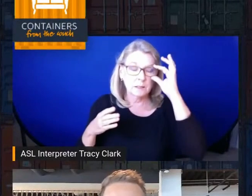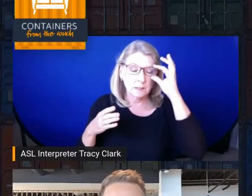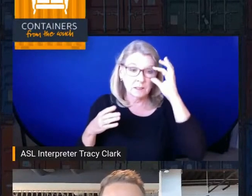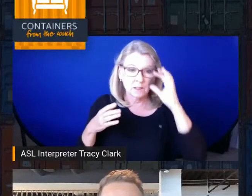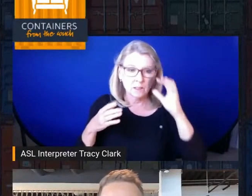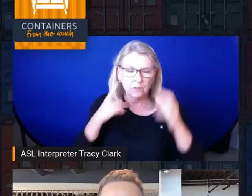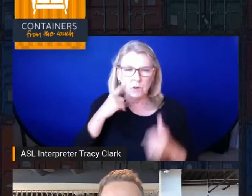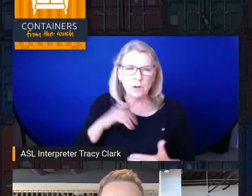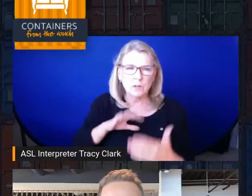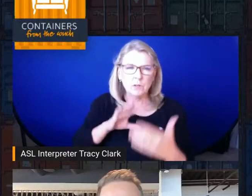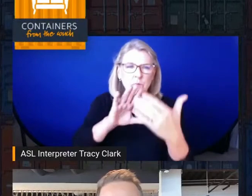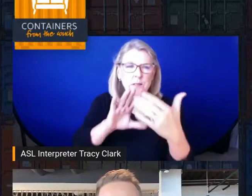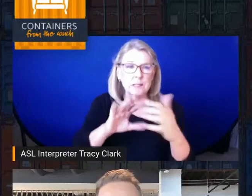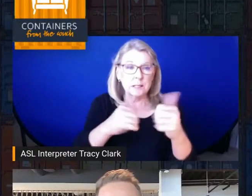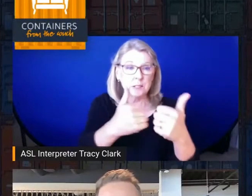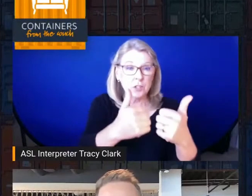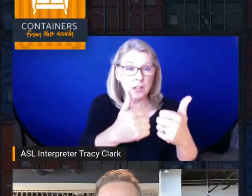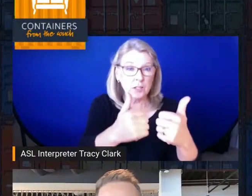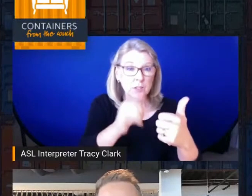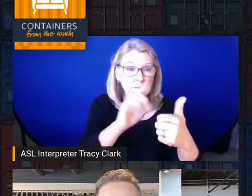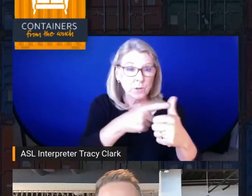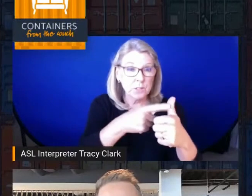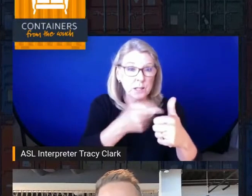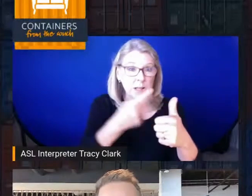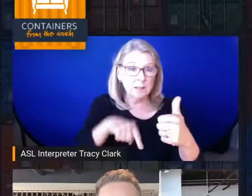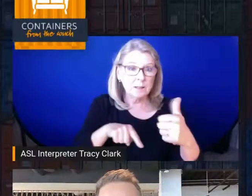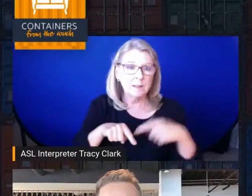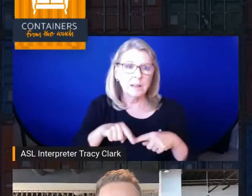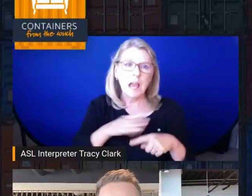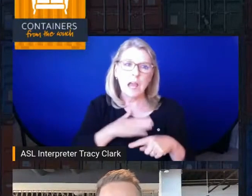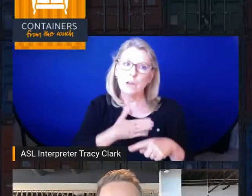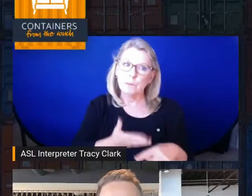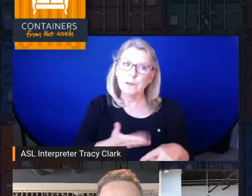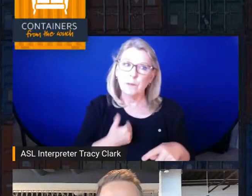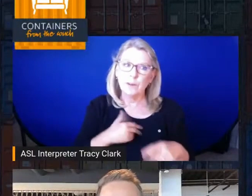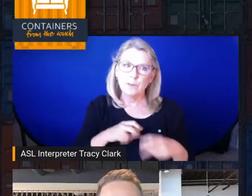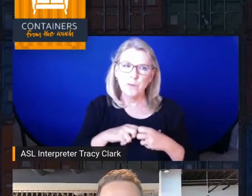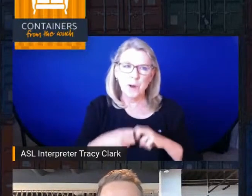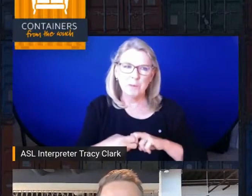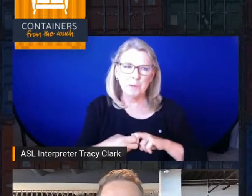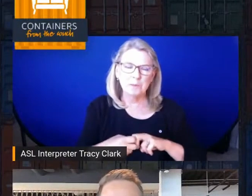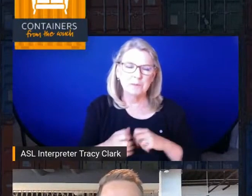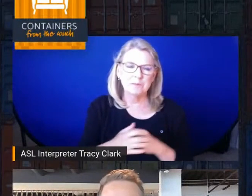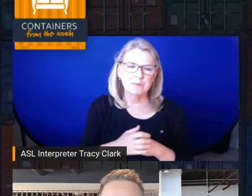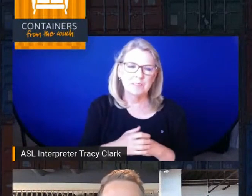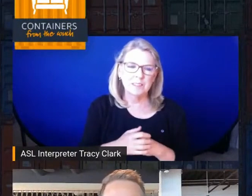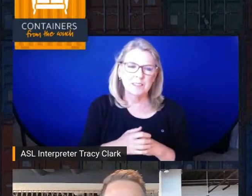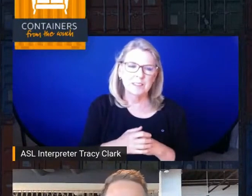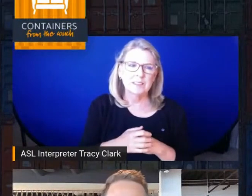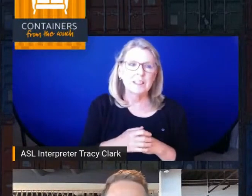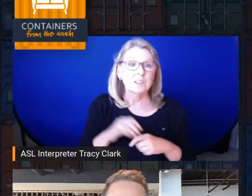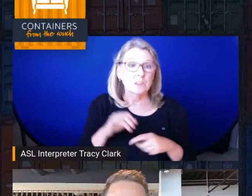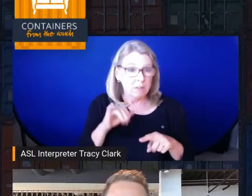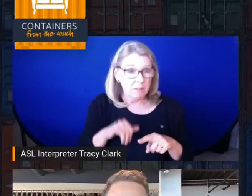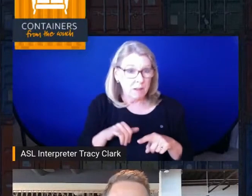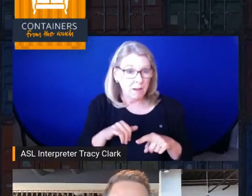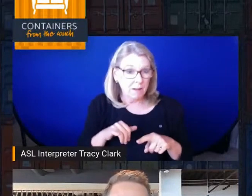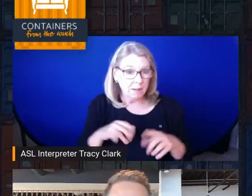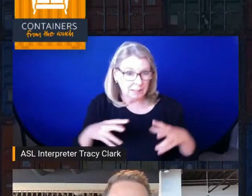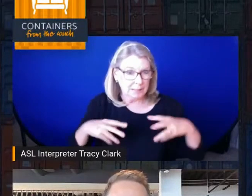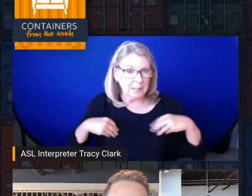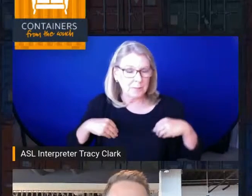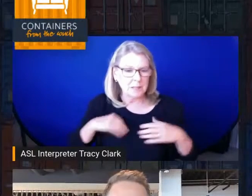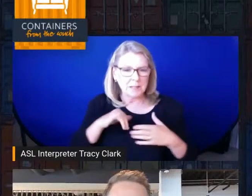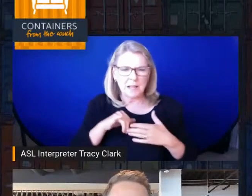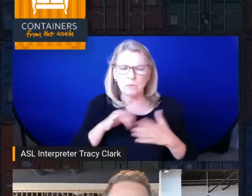to admit you got a problem, right? And I think this kind of acceptance that most companies, whether, you know, digitally